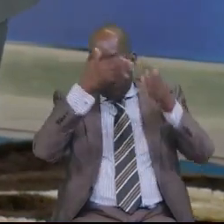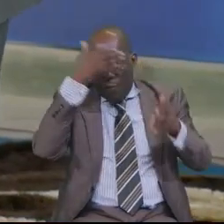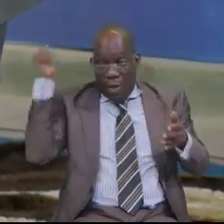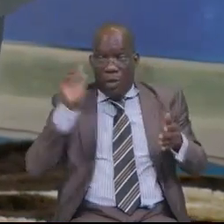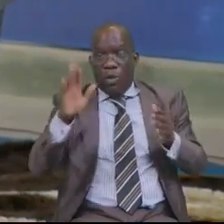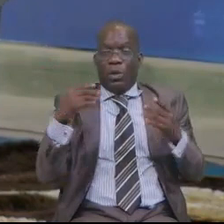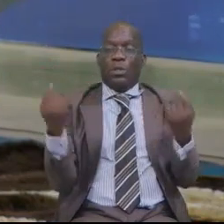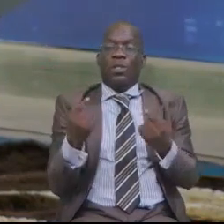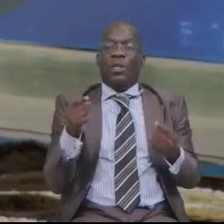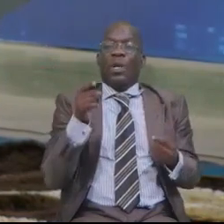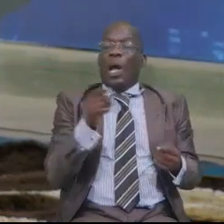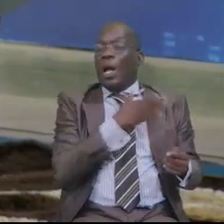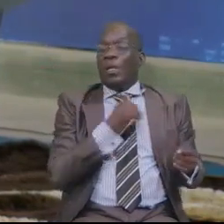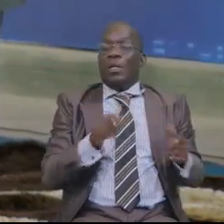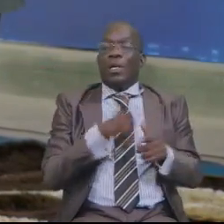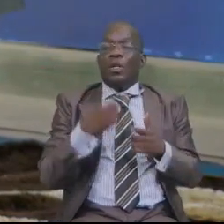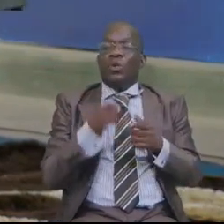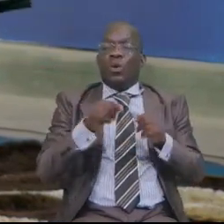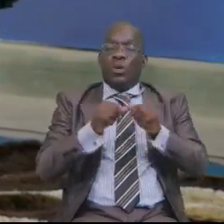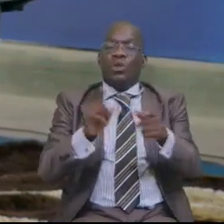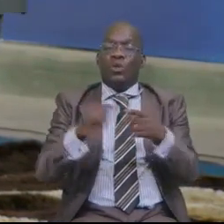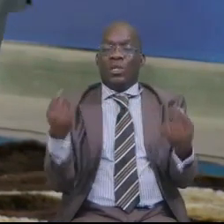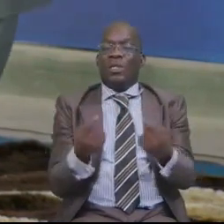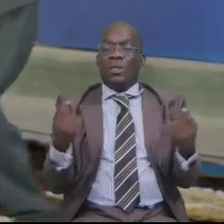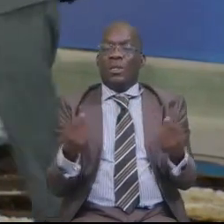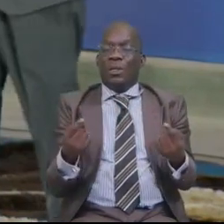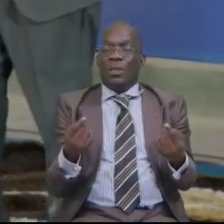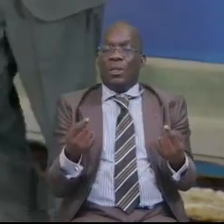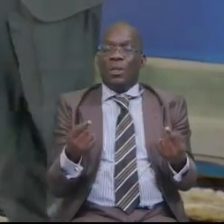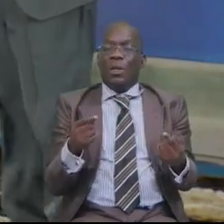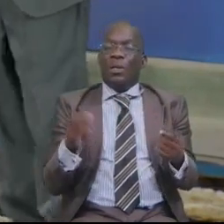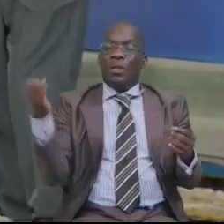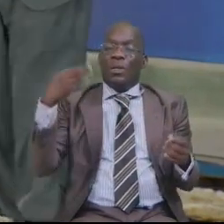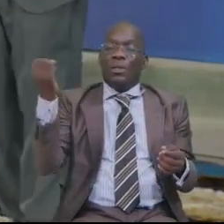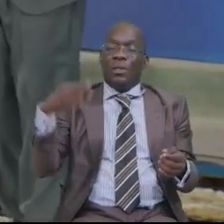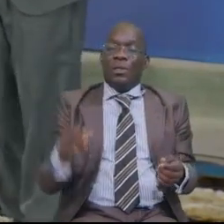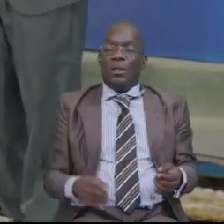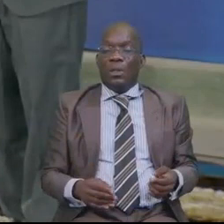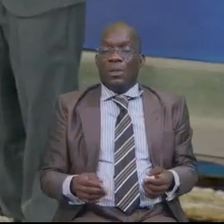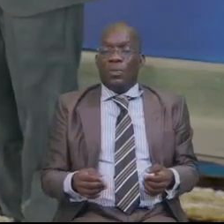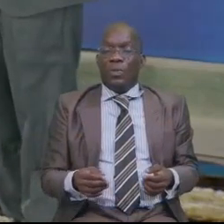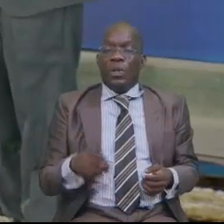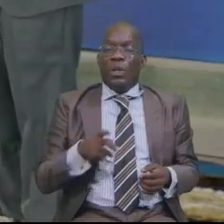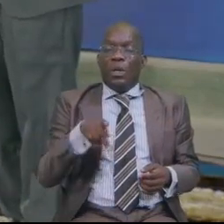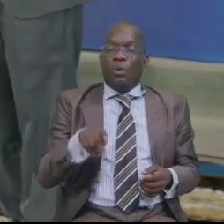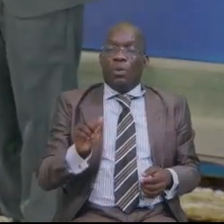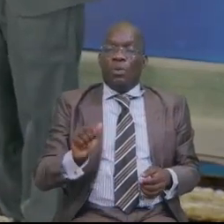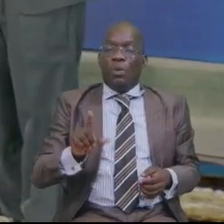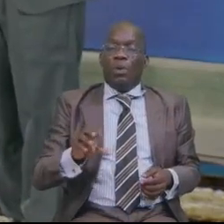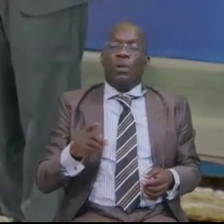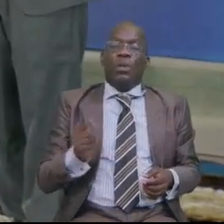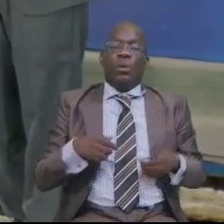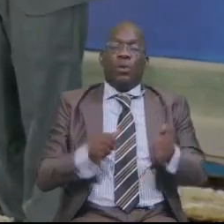of God, and then you are going to commit sin, going to a grace, grace, grace. The Paul, the apostle, says the grace of